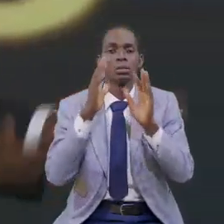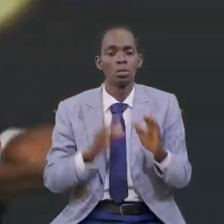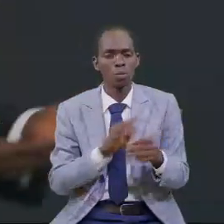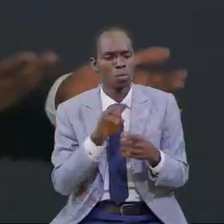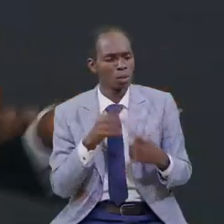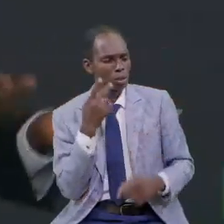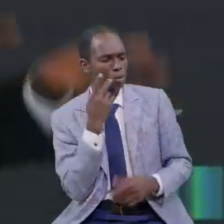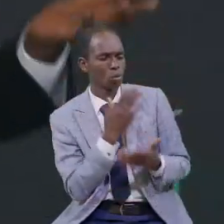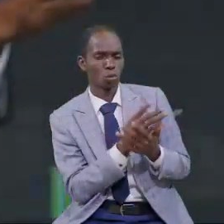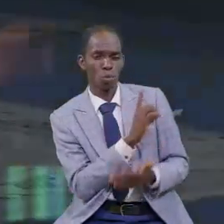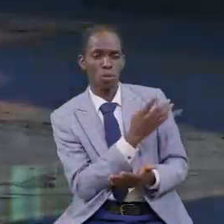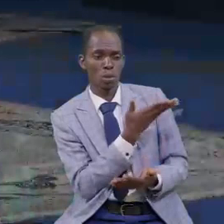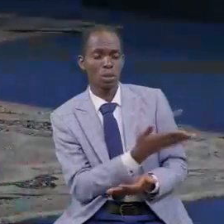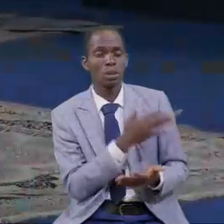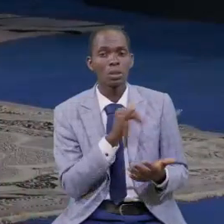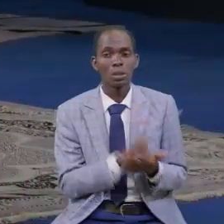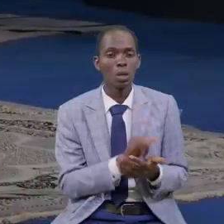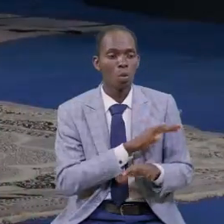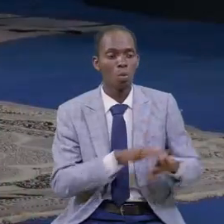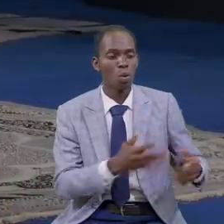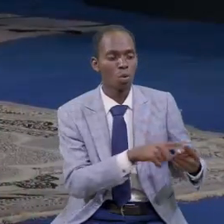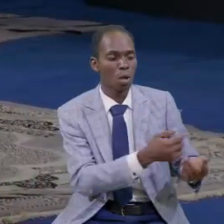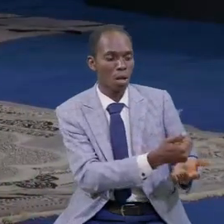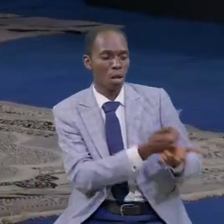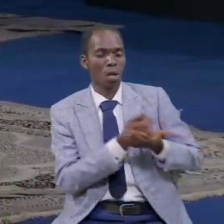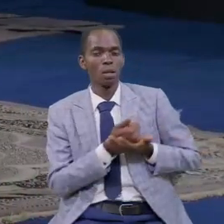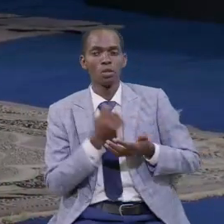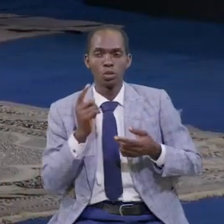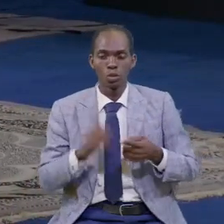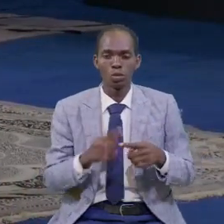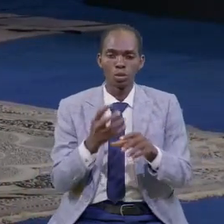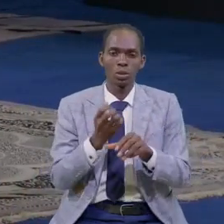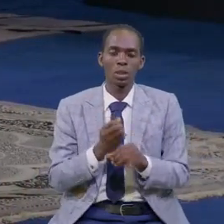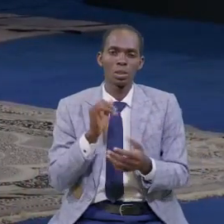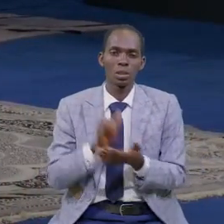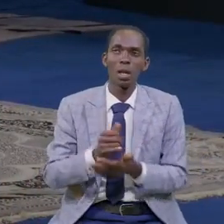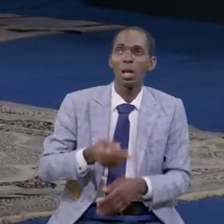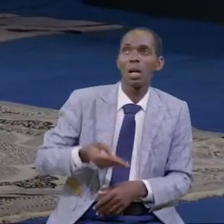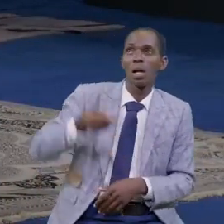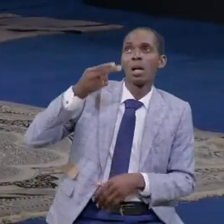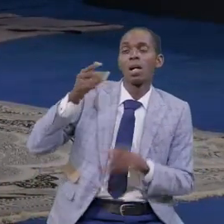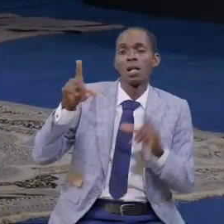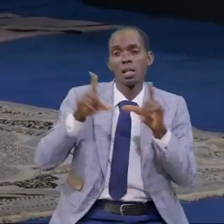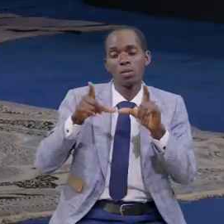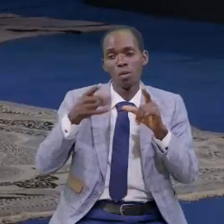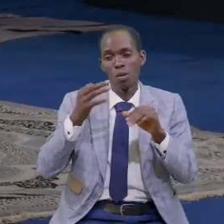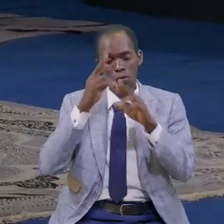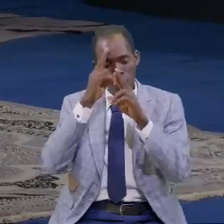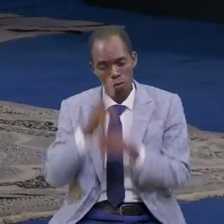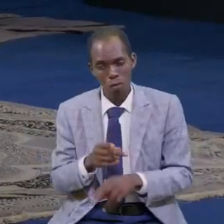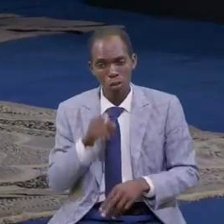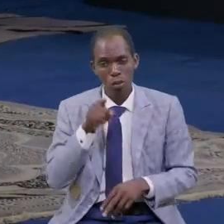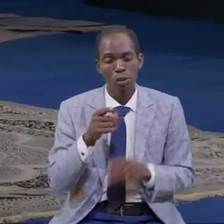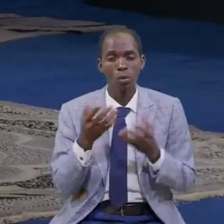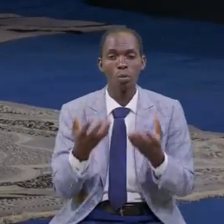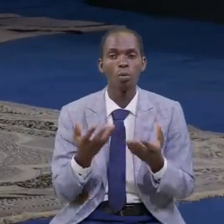to help them to maintain the high level reputation they're looking for, then they